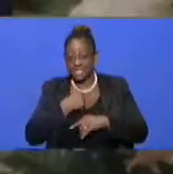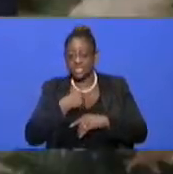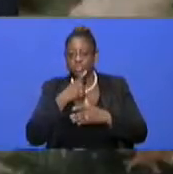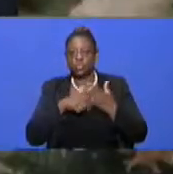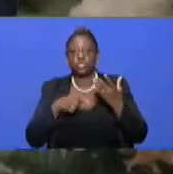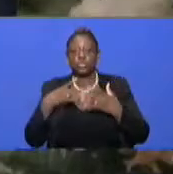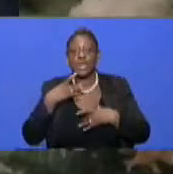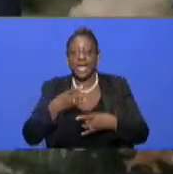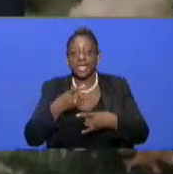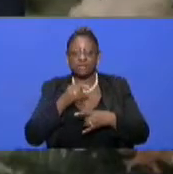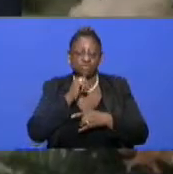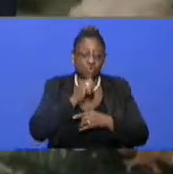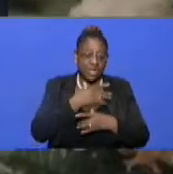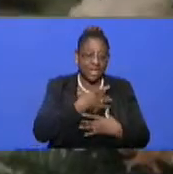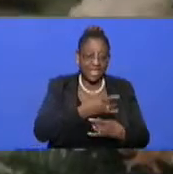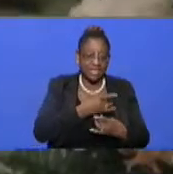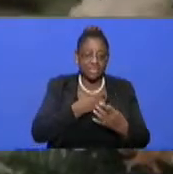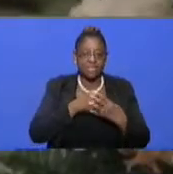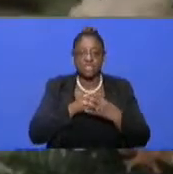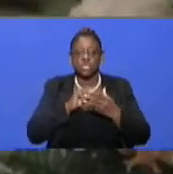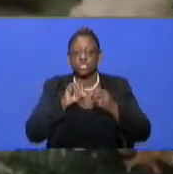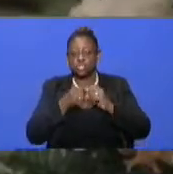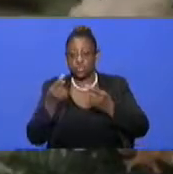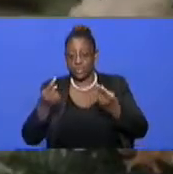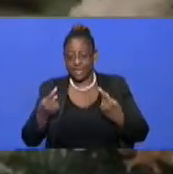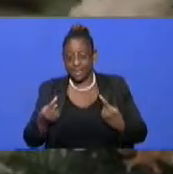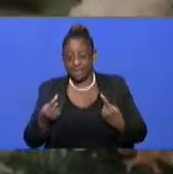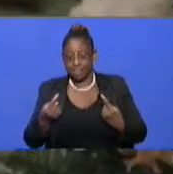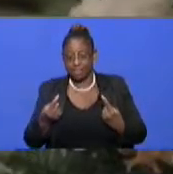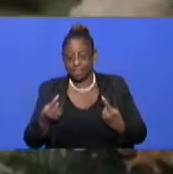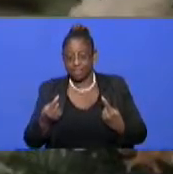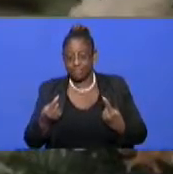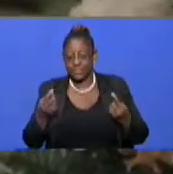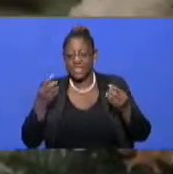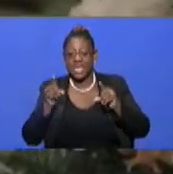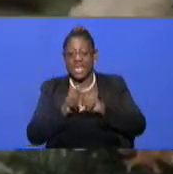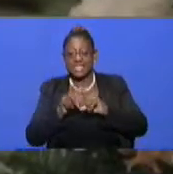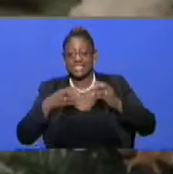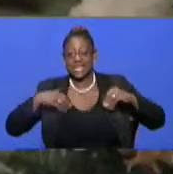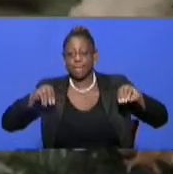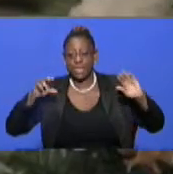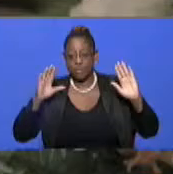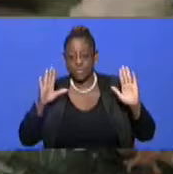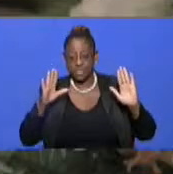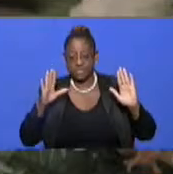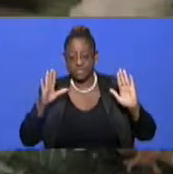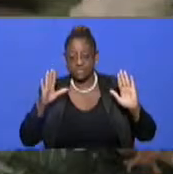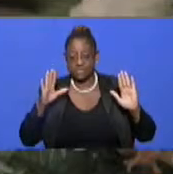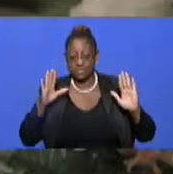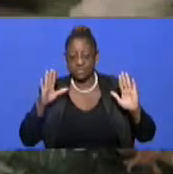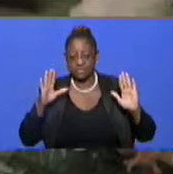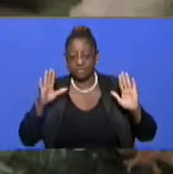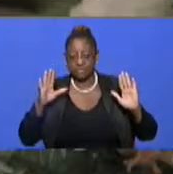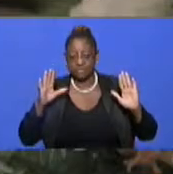we've come this evening as a commitment to the mandate